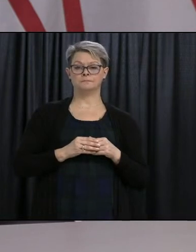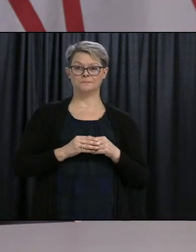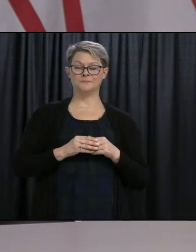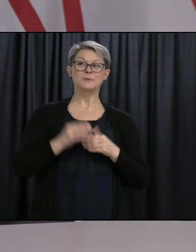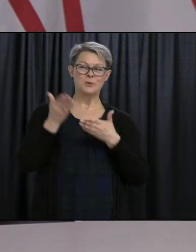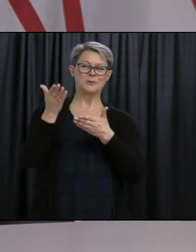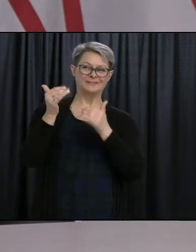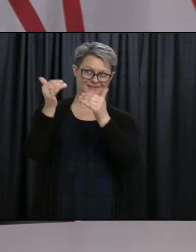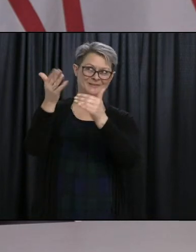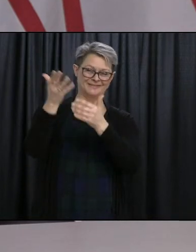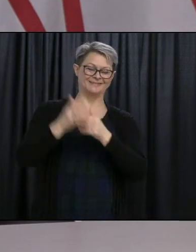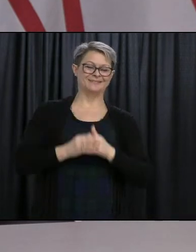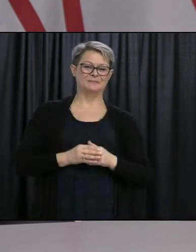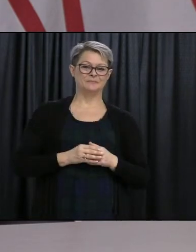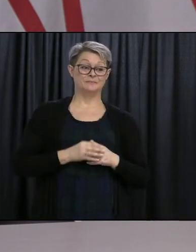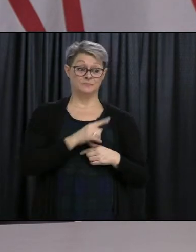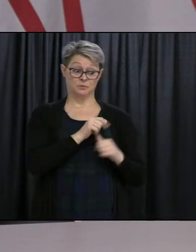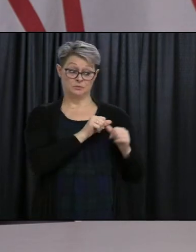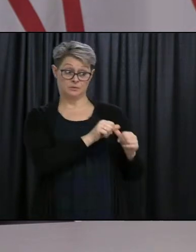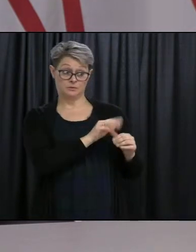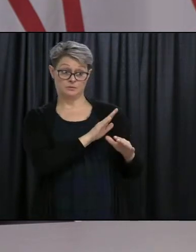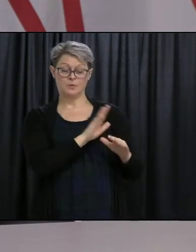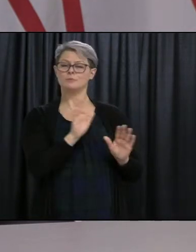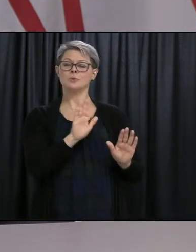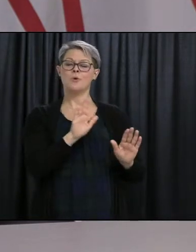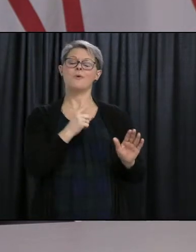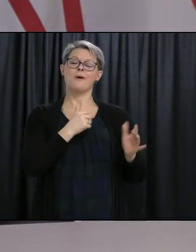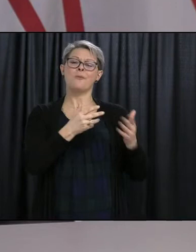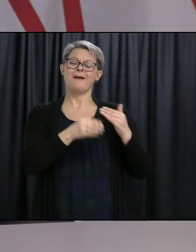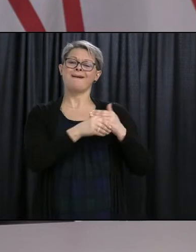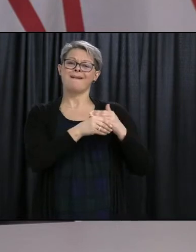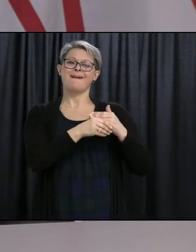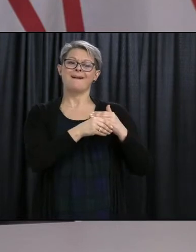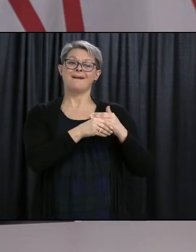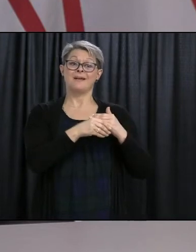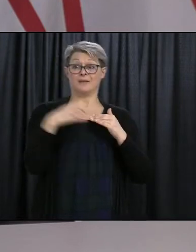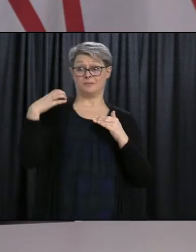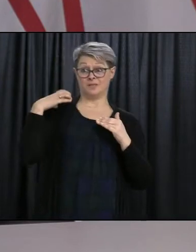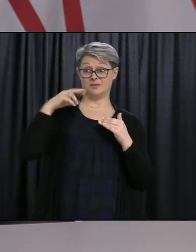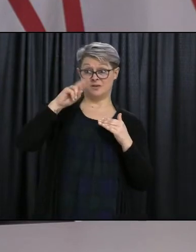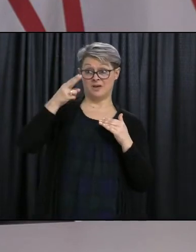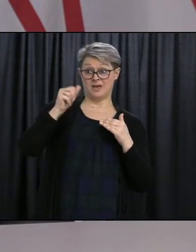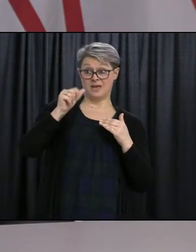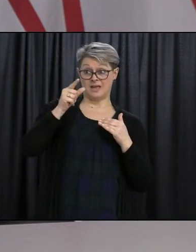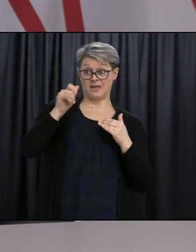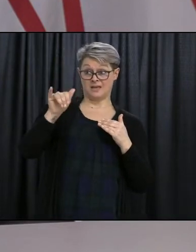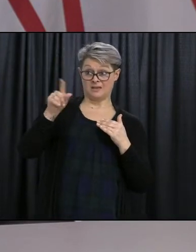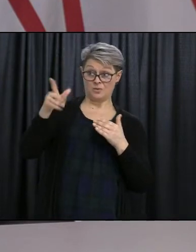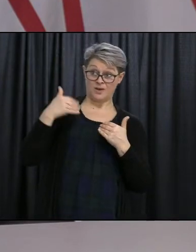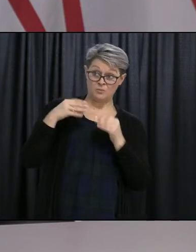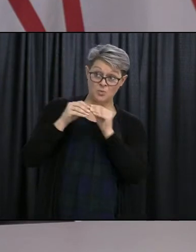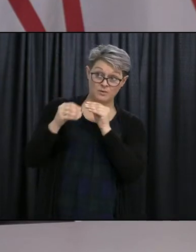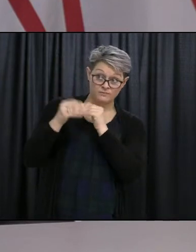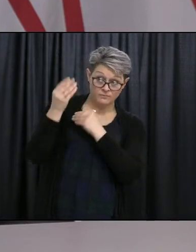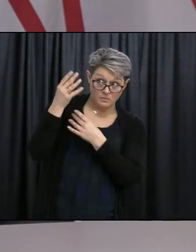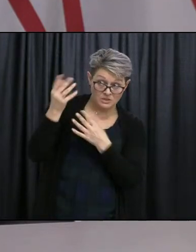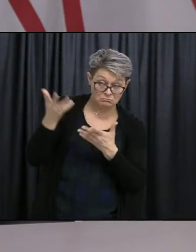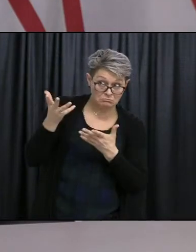Sorry. Go ahead, I Elizabeth. interrupted. Can you continue? No, I was just going to say unless Minister had some information that I may not have had, but I'm not